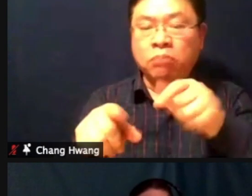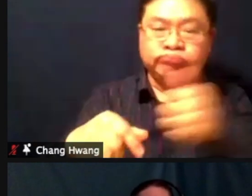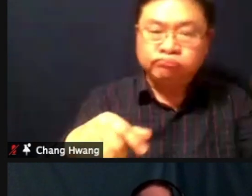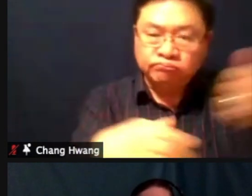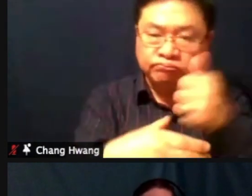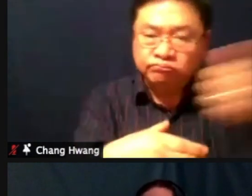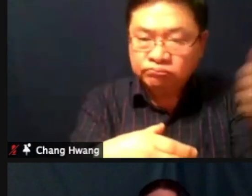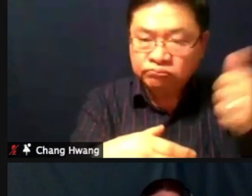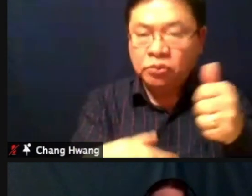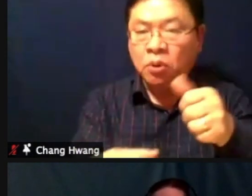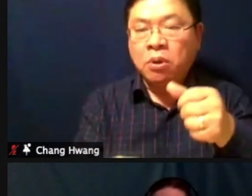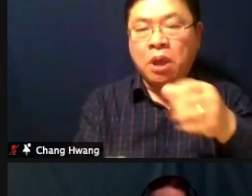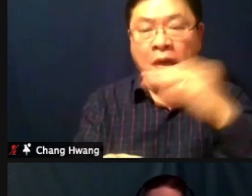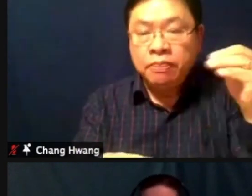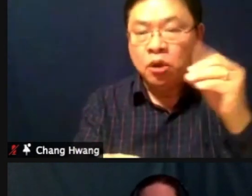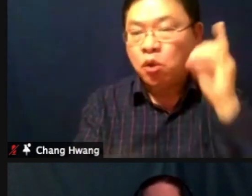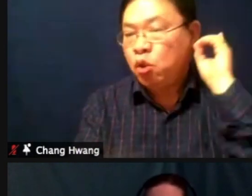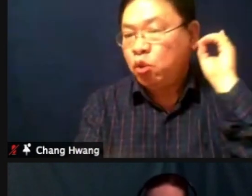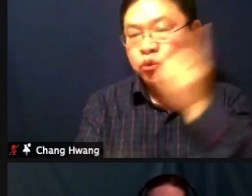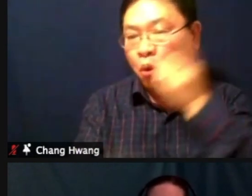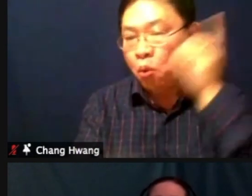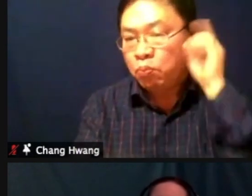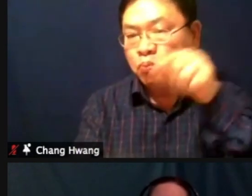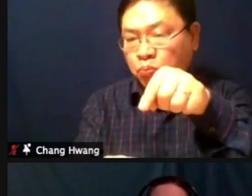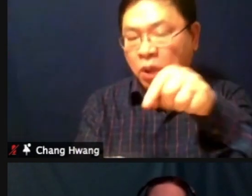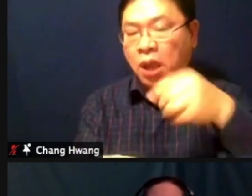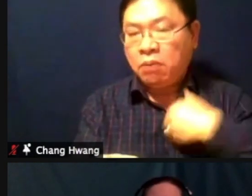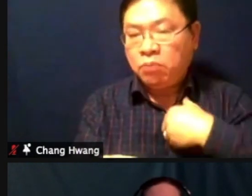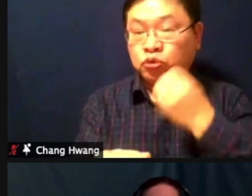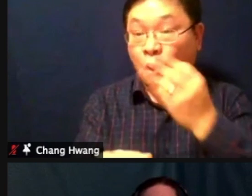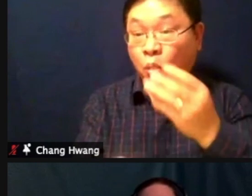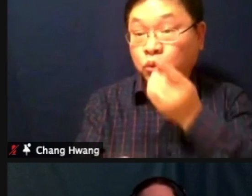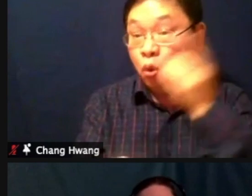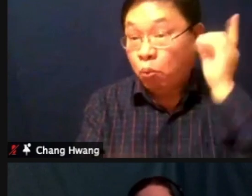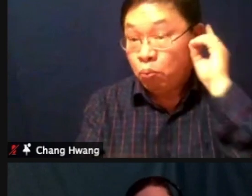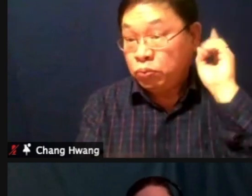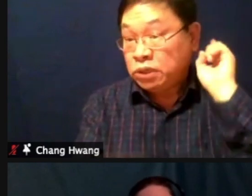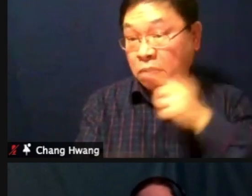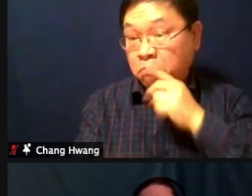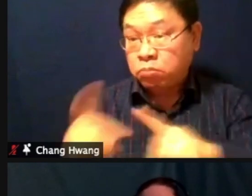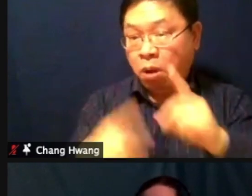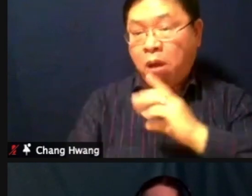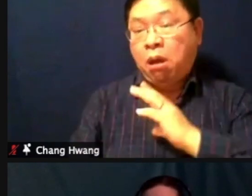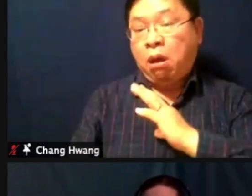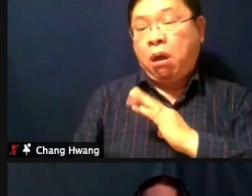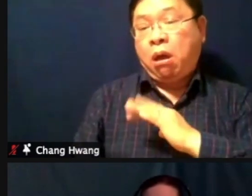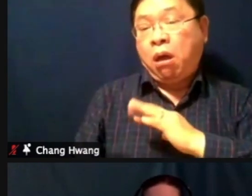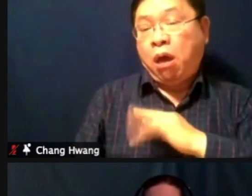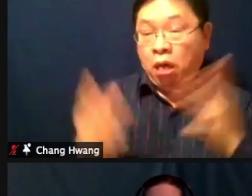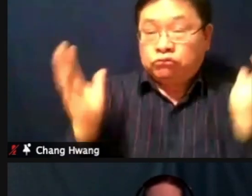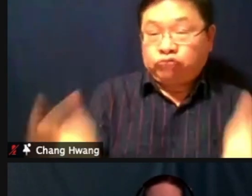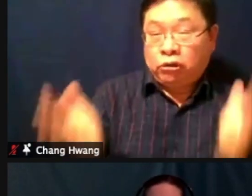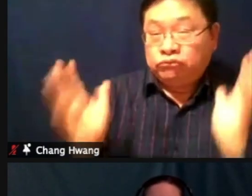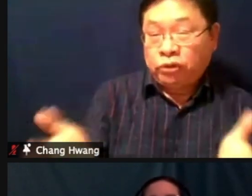JSW also had a dormitory. It was a residential school. So some of the students were able to commute to home if they lived close by,